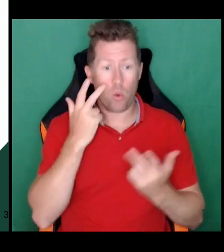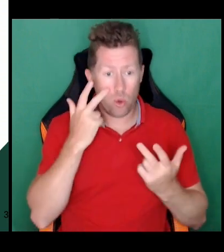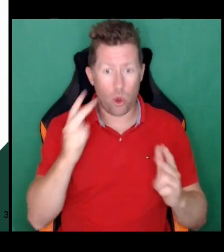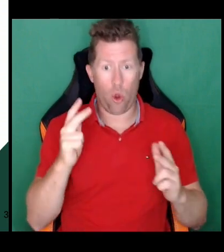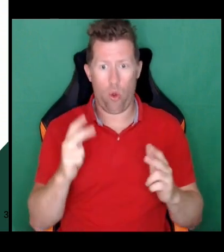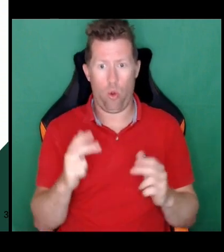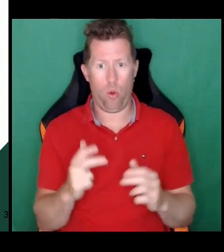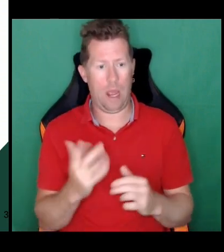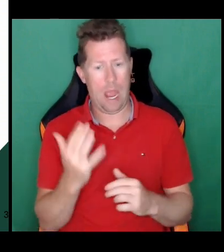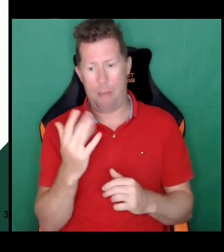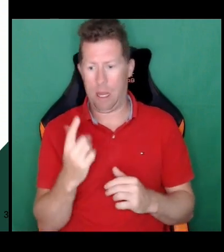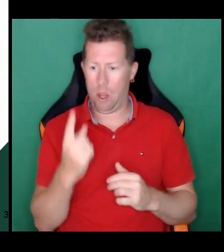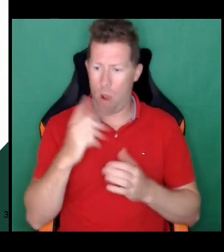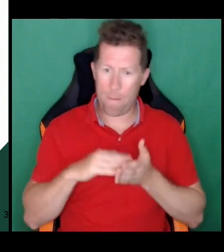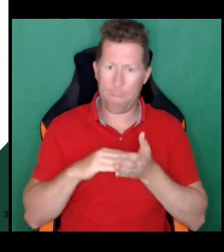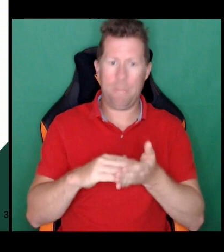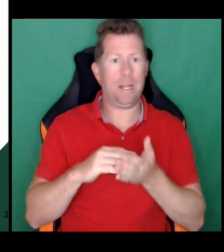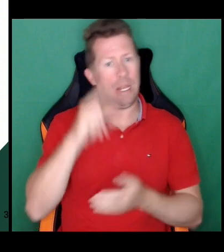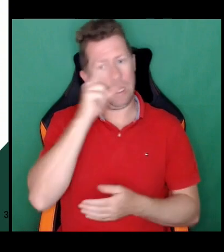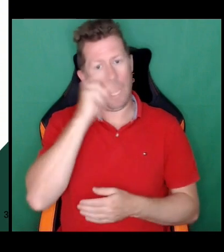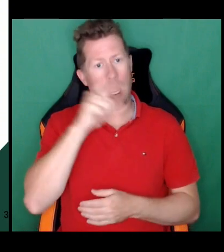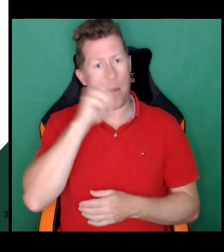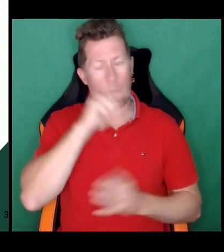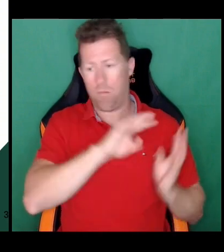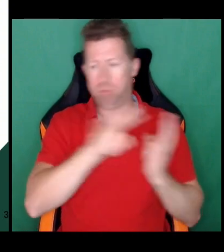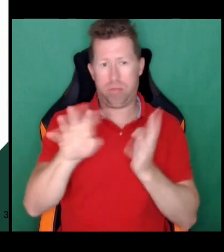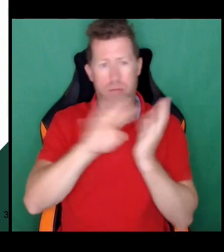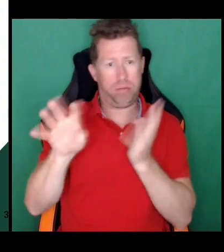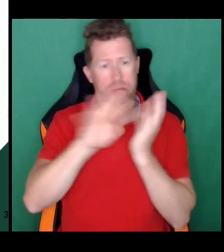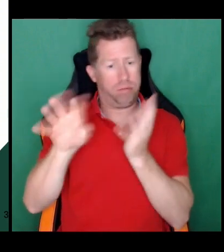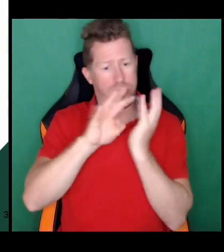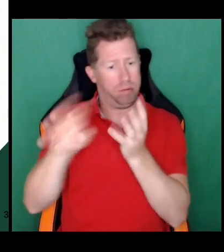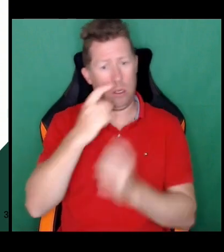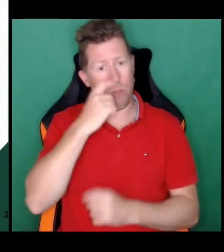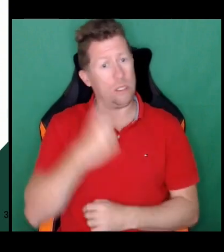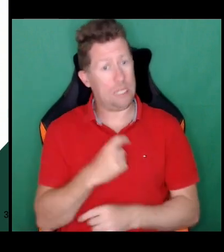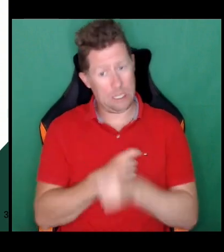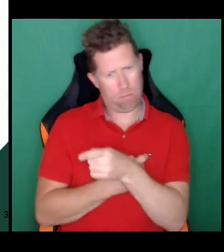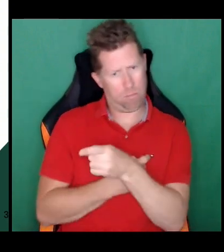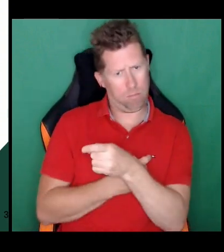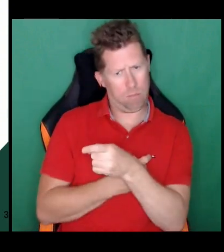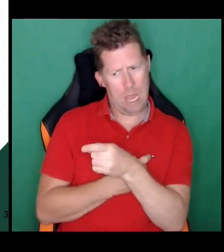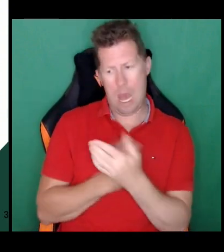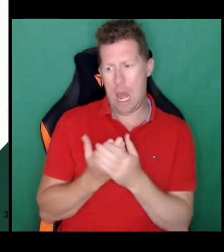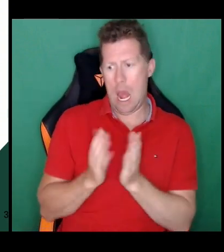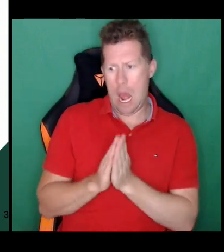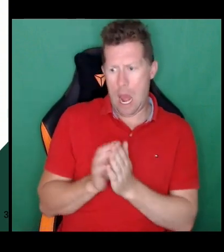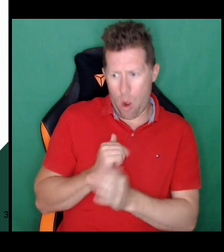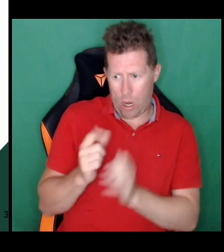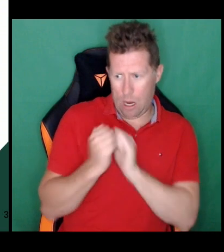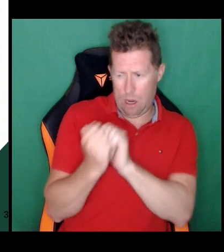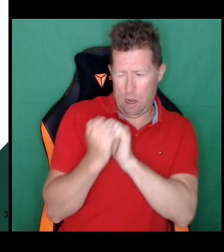millions, over 1 million young people attend every year, and really utilising that partnership